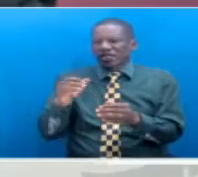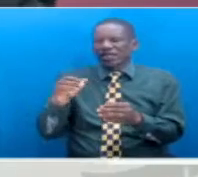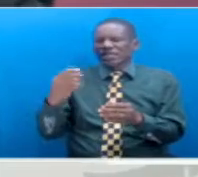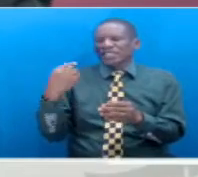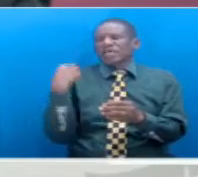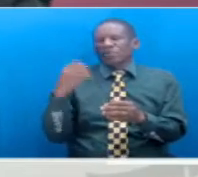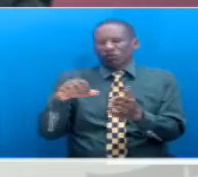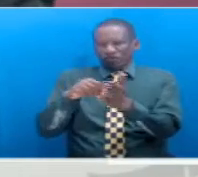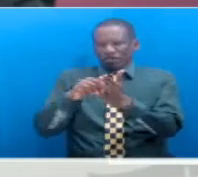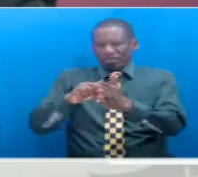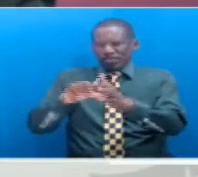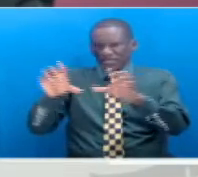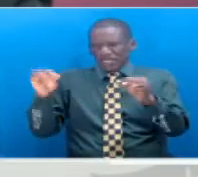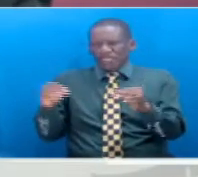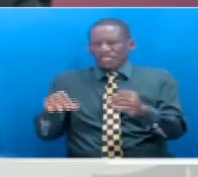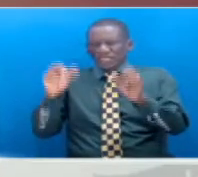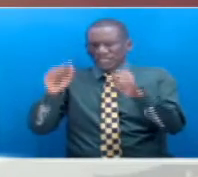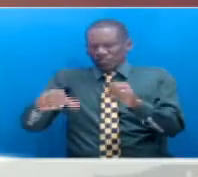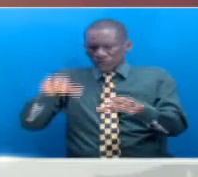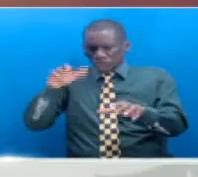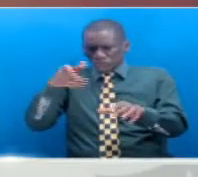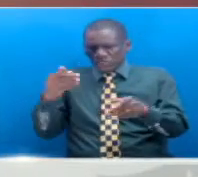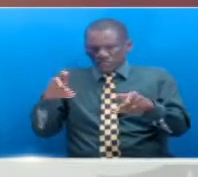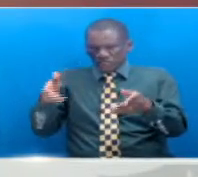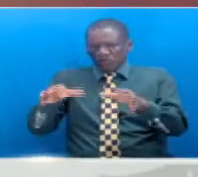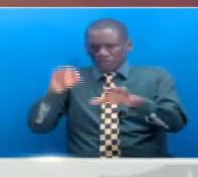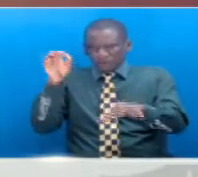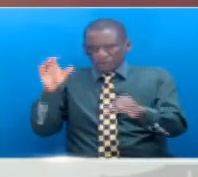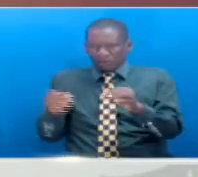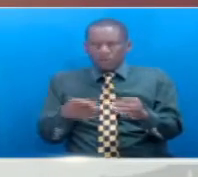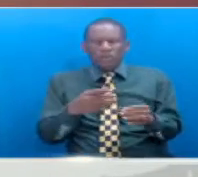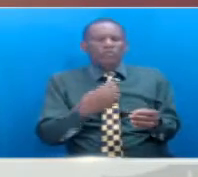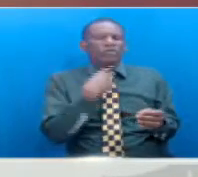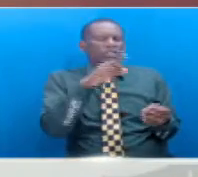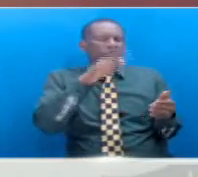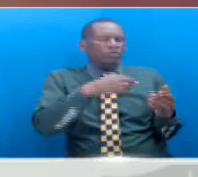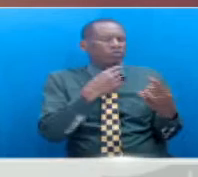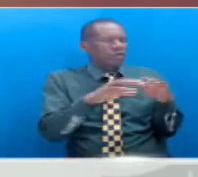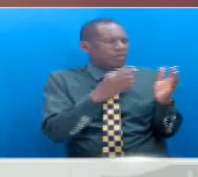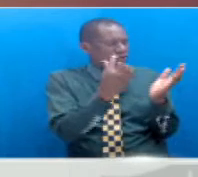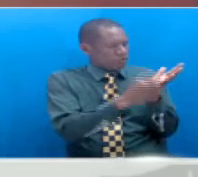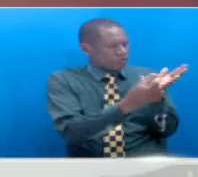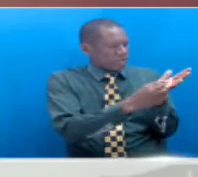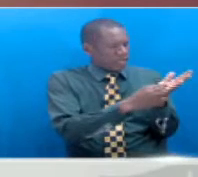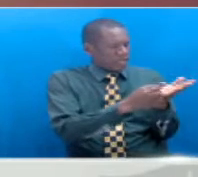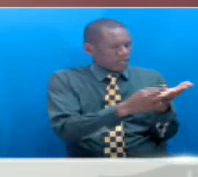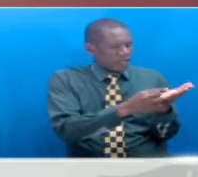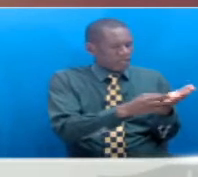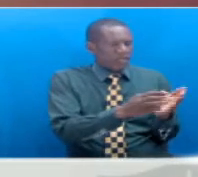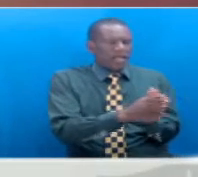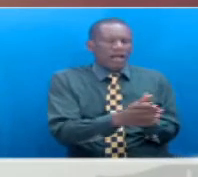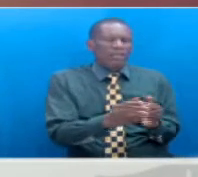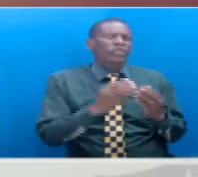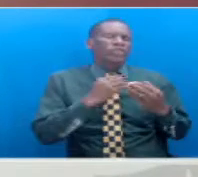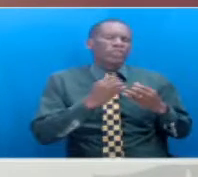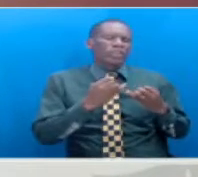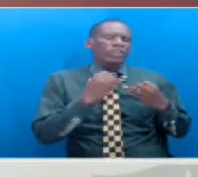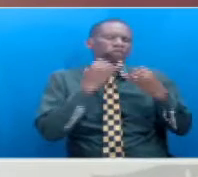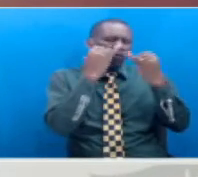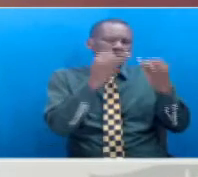the ID, yes, it was flagged out. You mentioned Uganda and the reports that have been flying